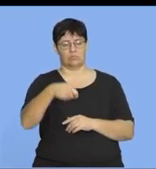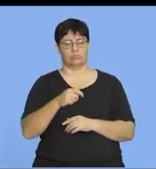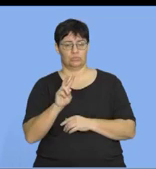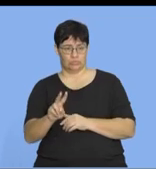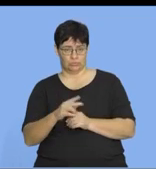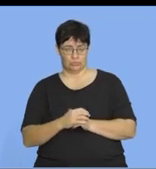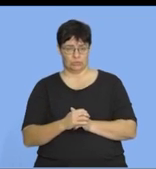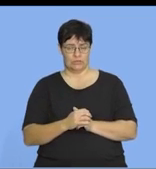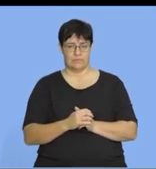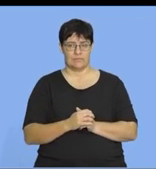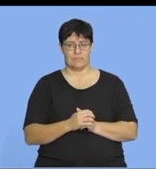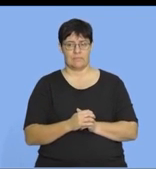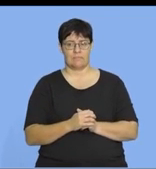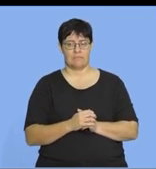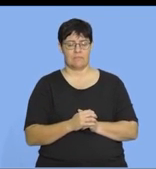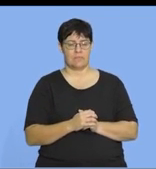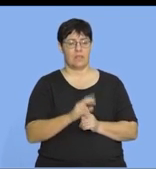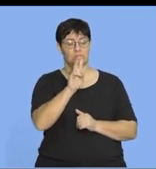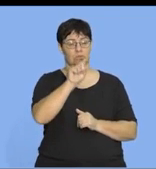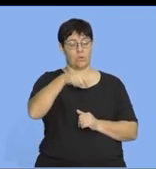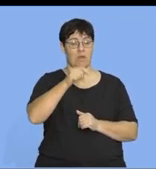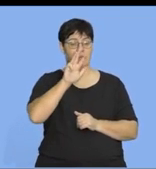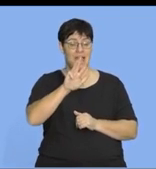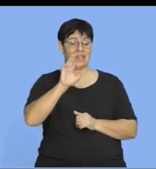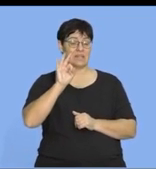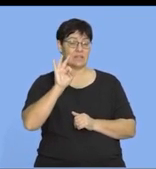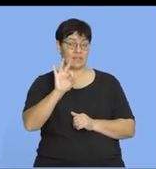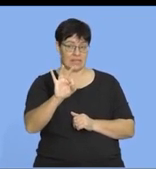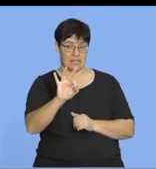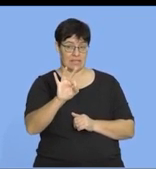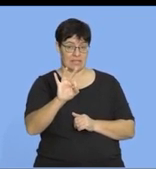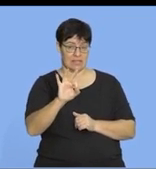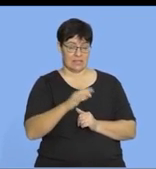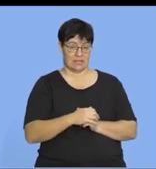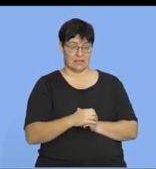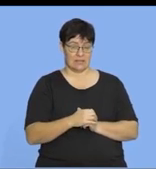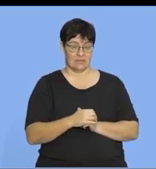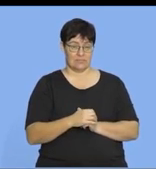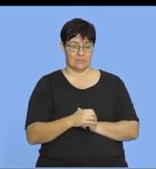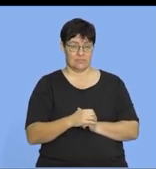decimal places. And it's 2,93